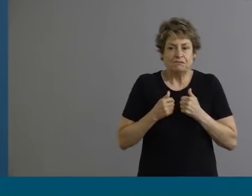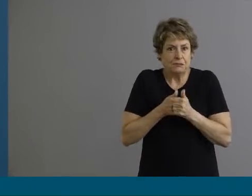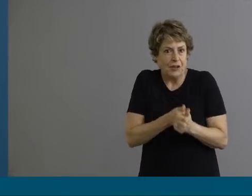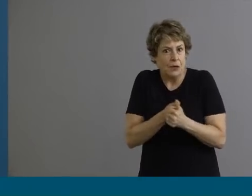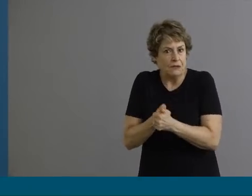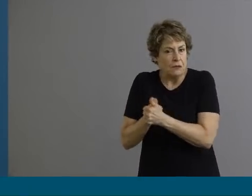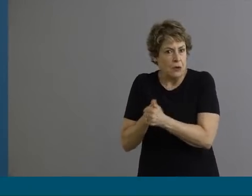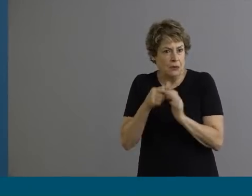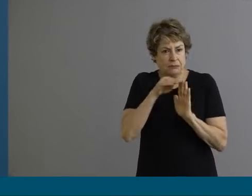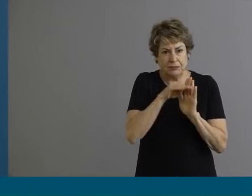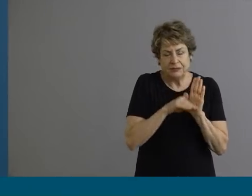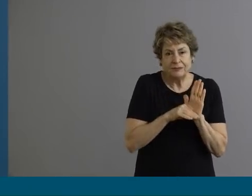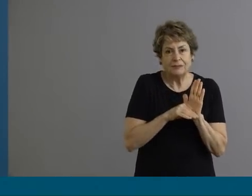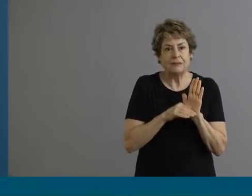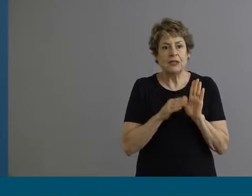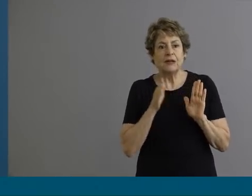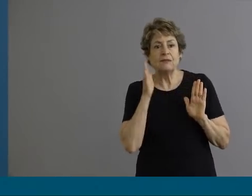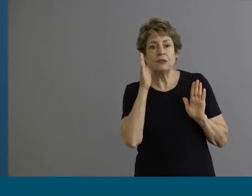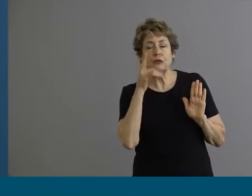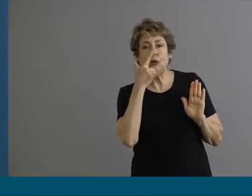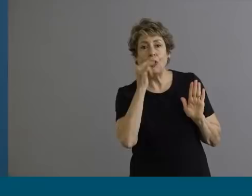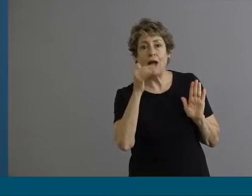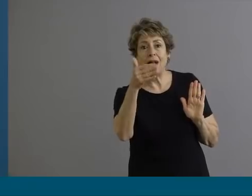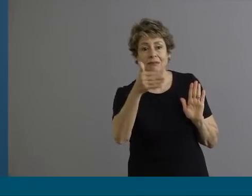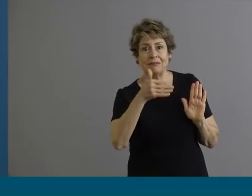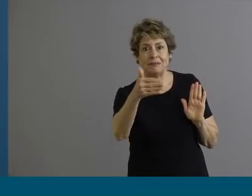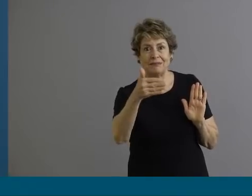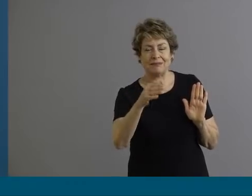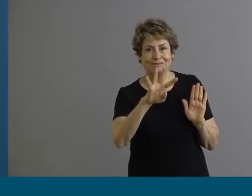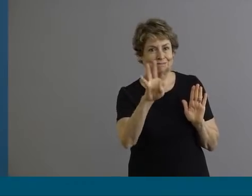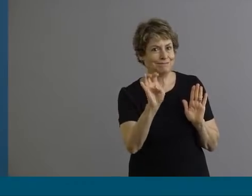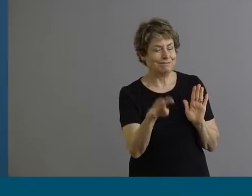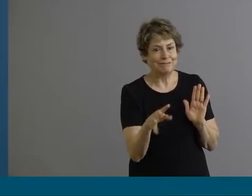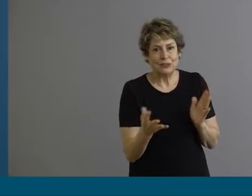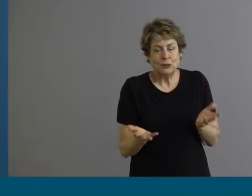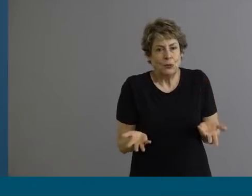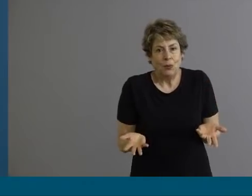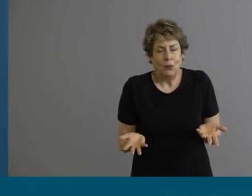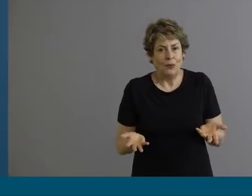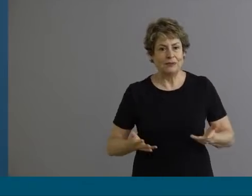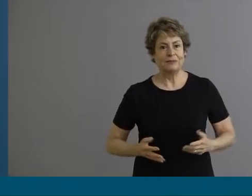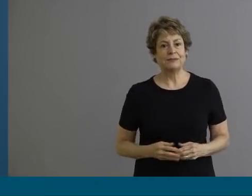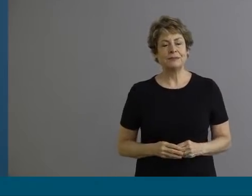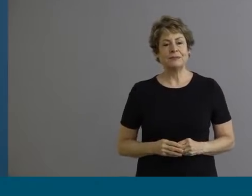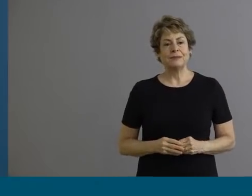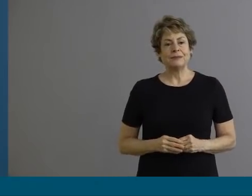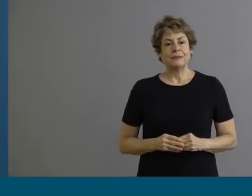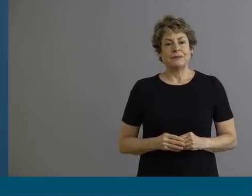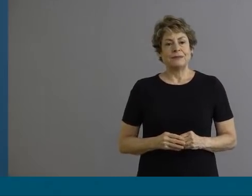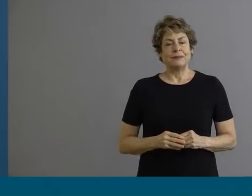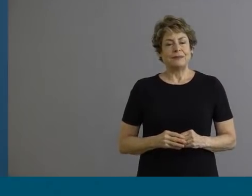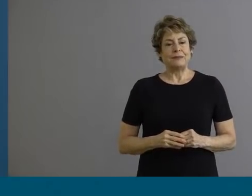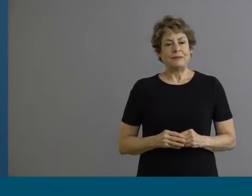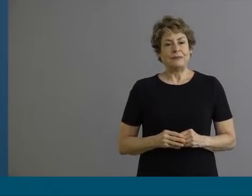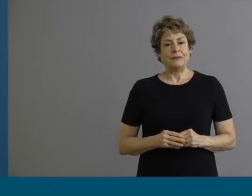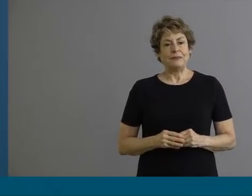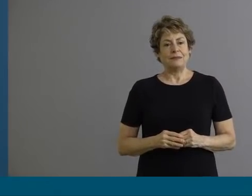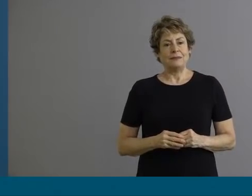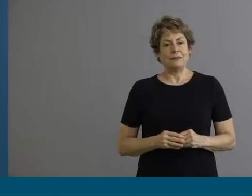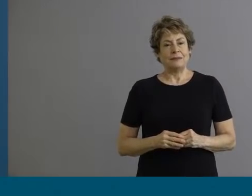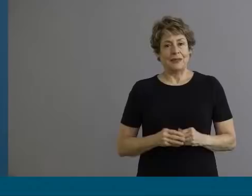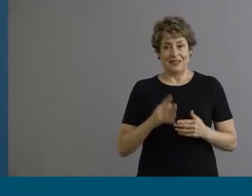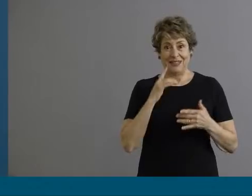future holds. And we do know, as we get through summer, we head into flu